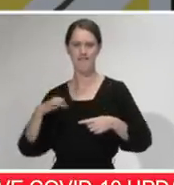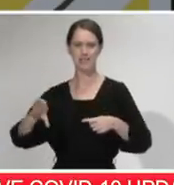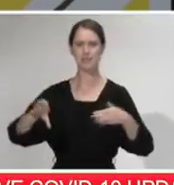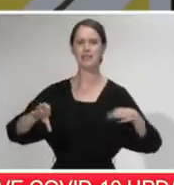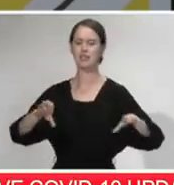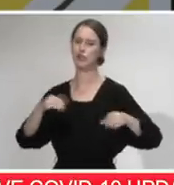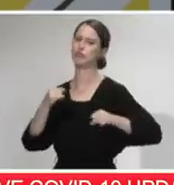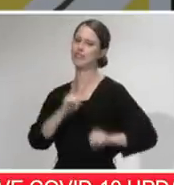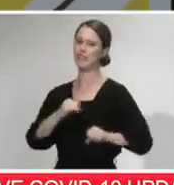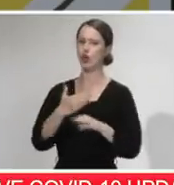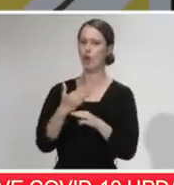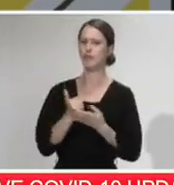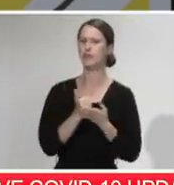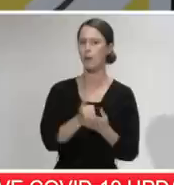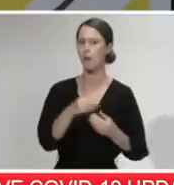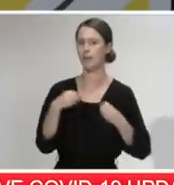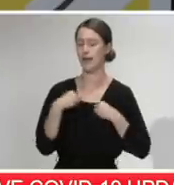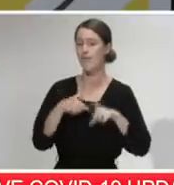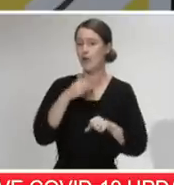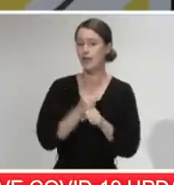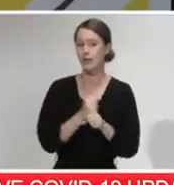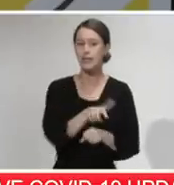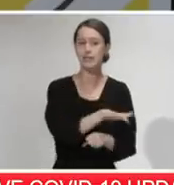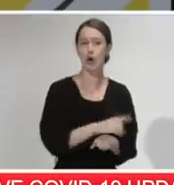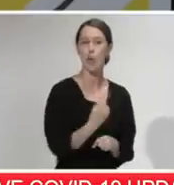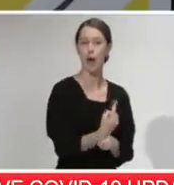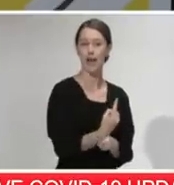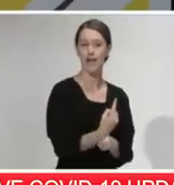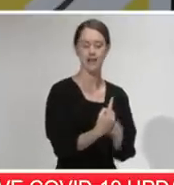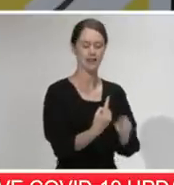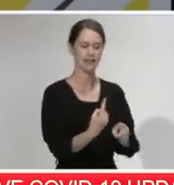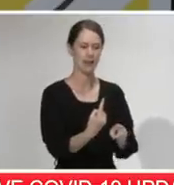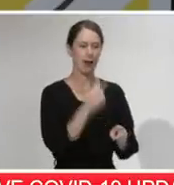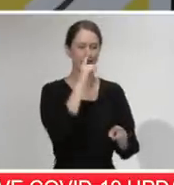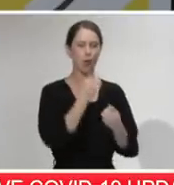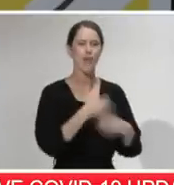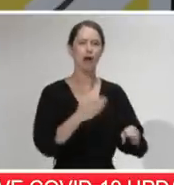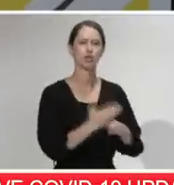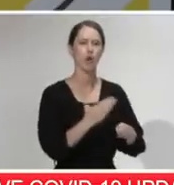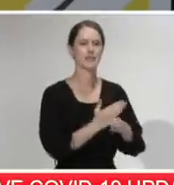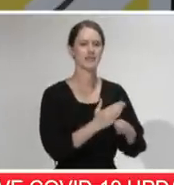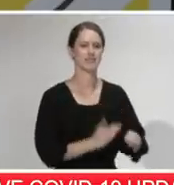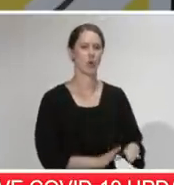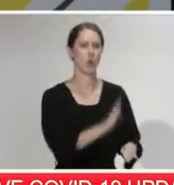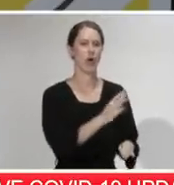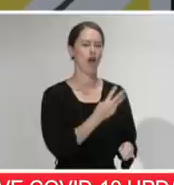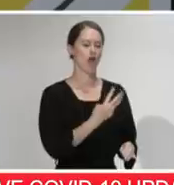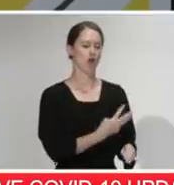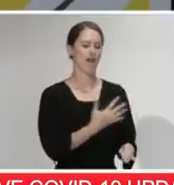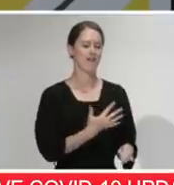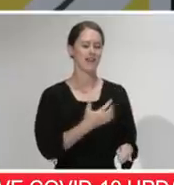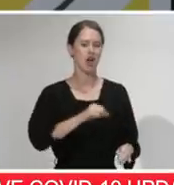jobs and support businesses. For example, under Scenario 1, unemployment peaks at 359,000